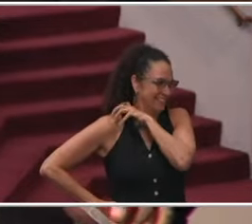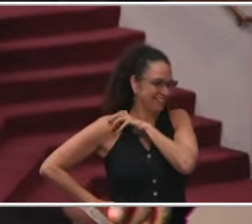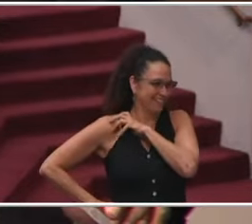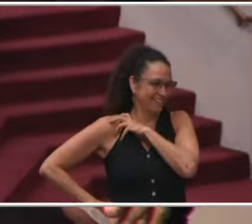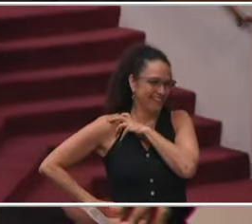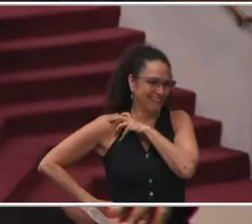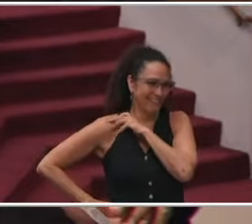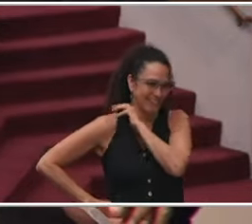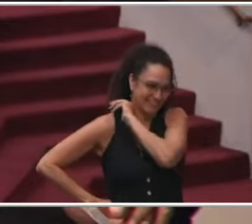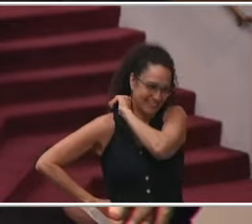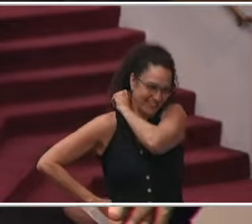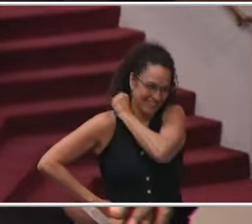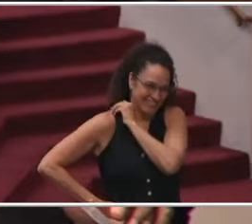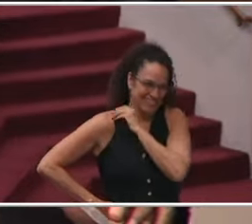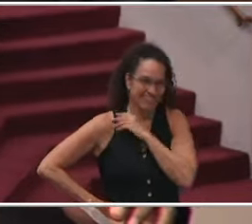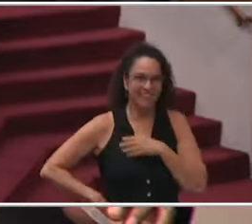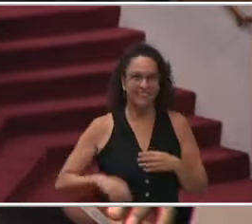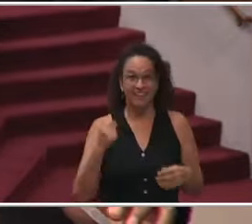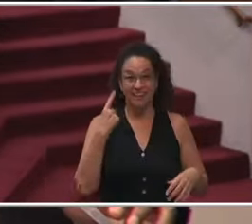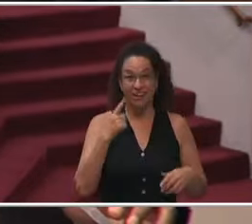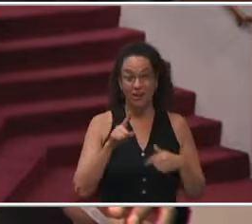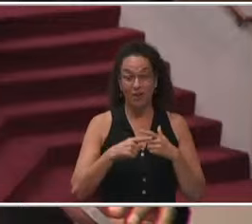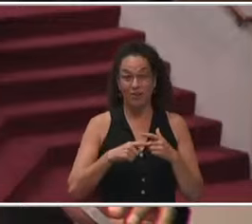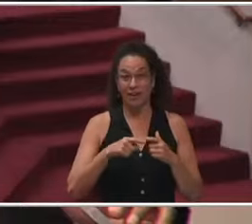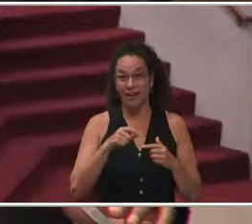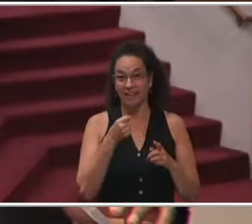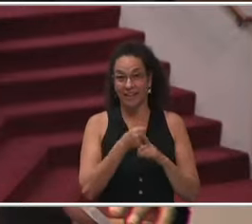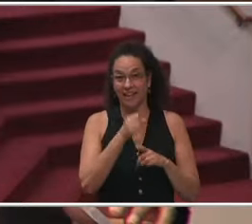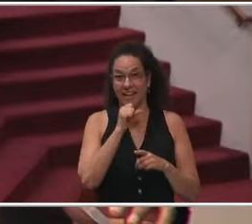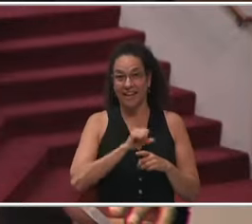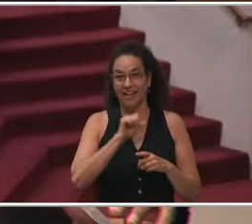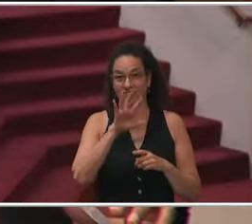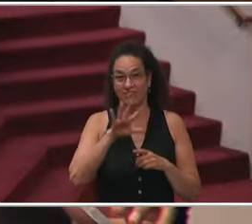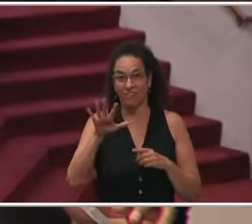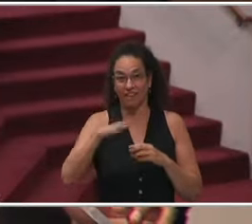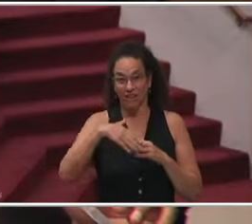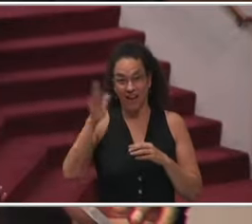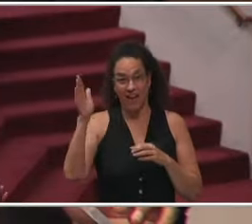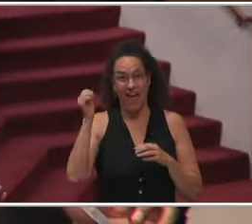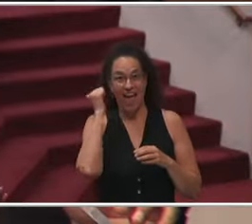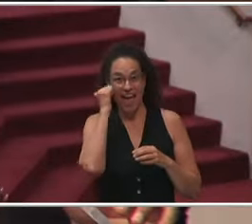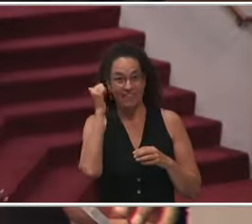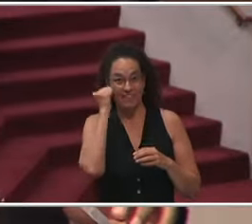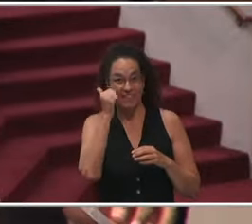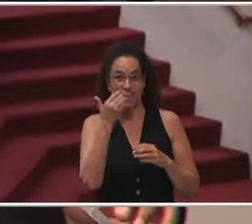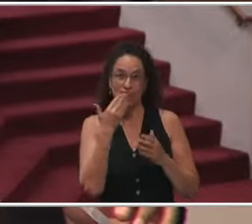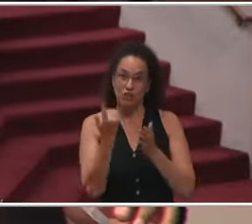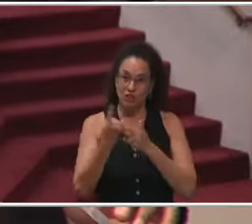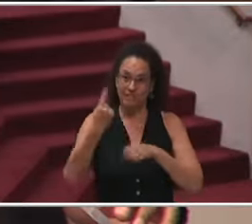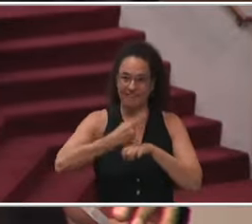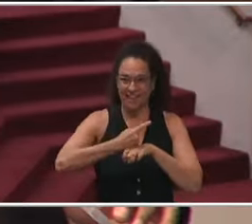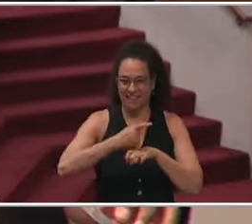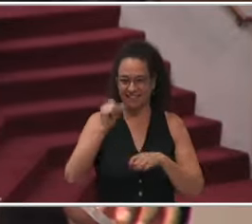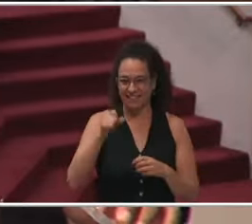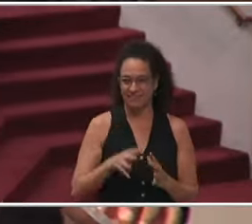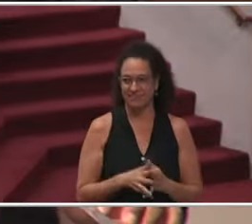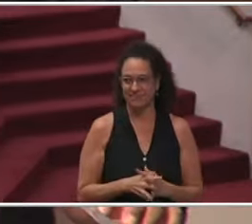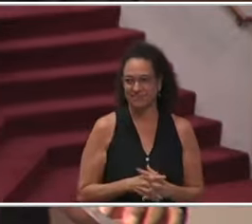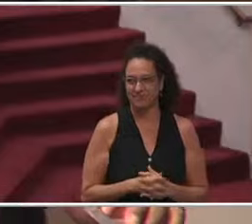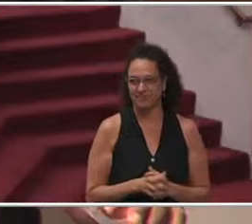understand this. When you're 55 and above, every day is a good day. Can I get a witness? Yes,